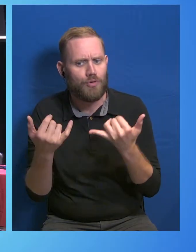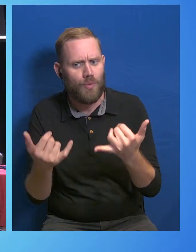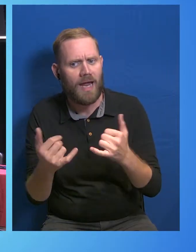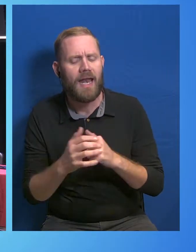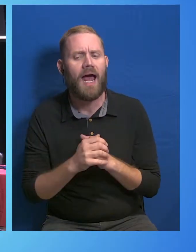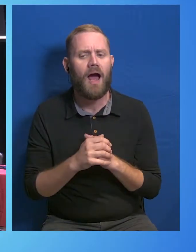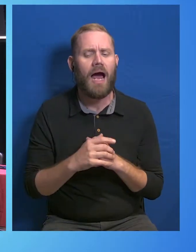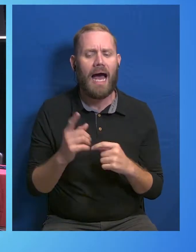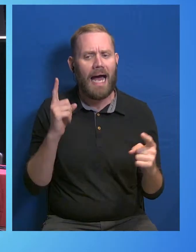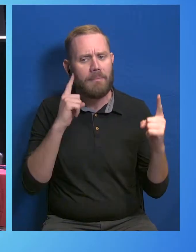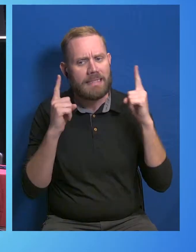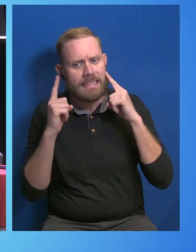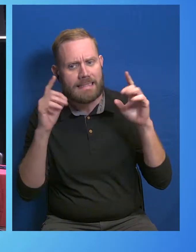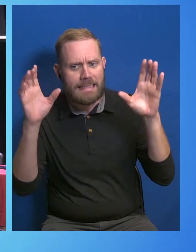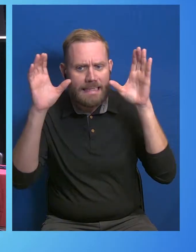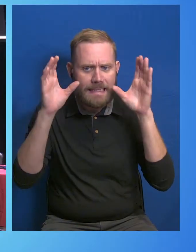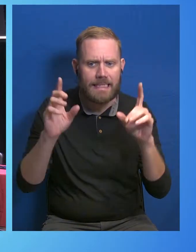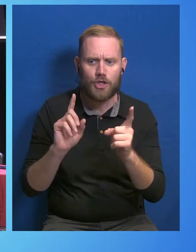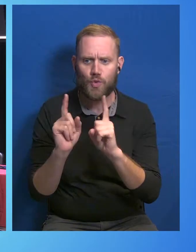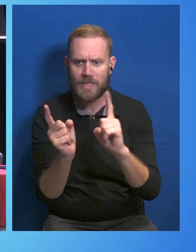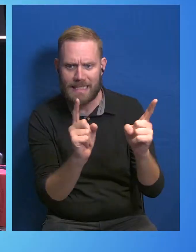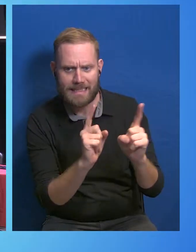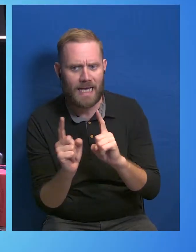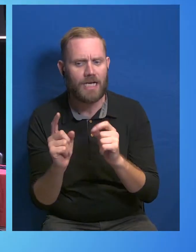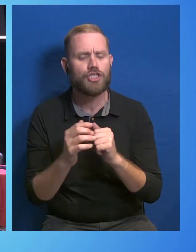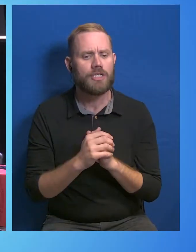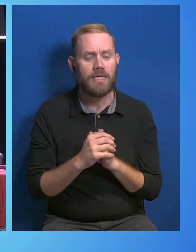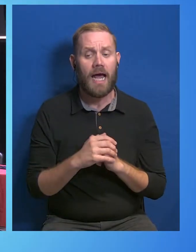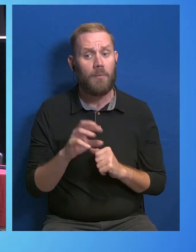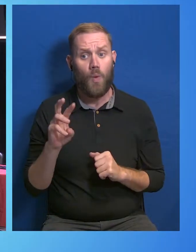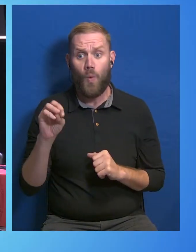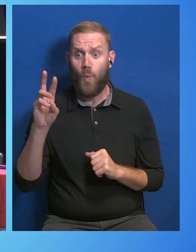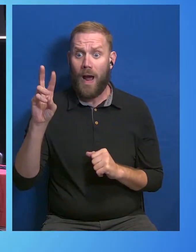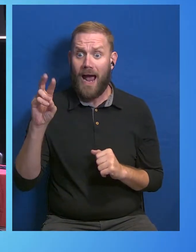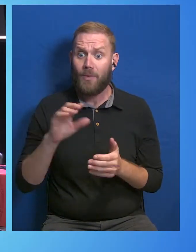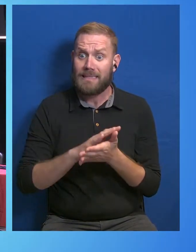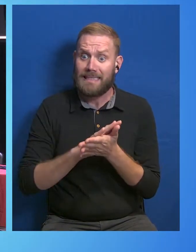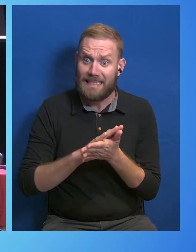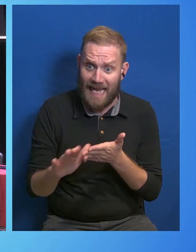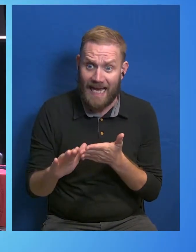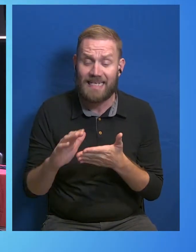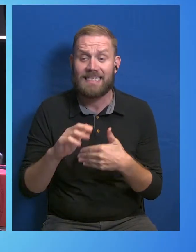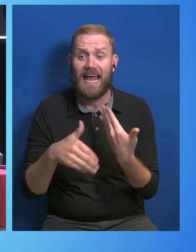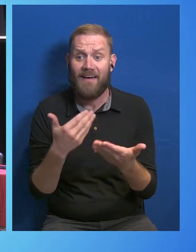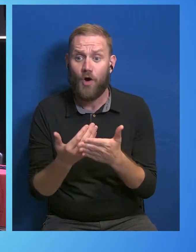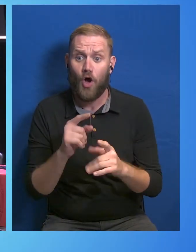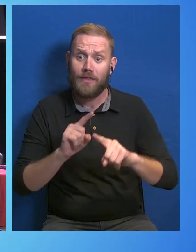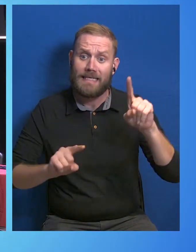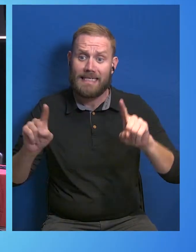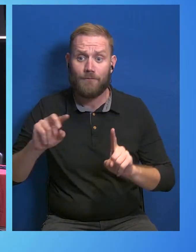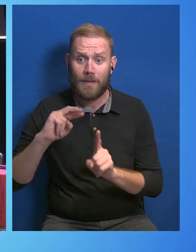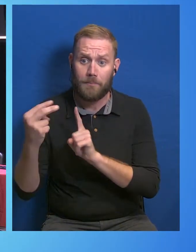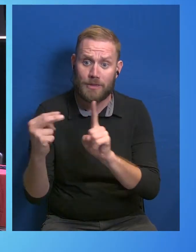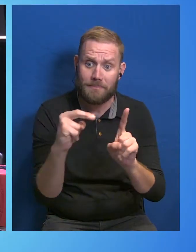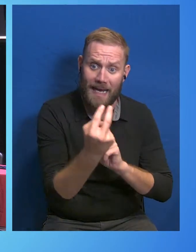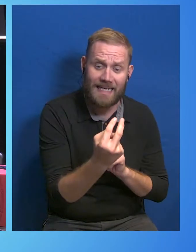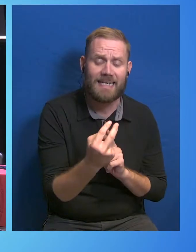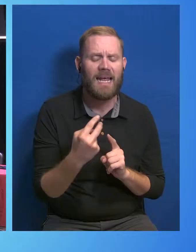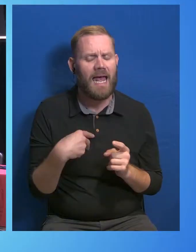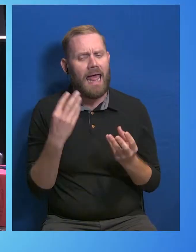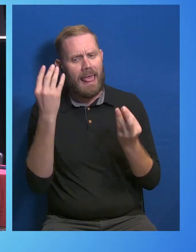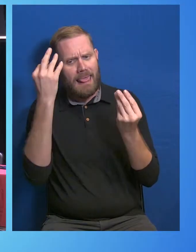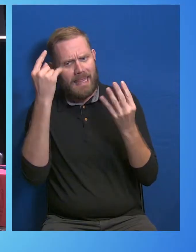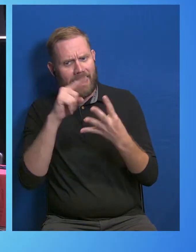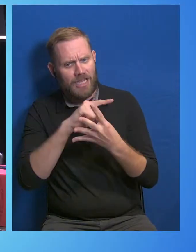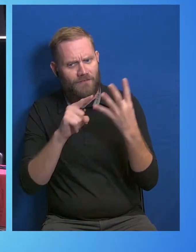as I'm listening to the discussion, I want to say that, wow, it's great to have all these perspectives. And after thinking about